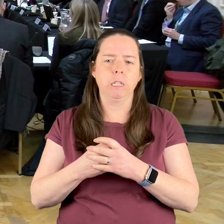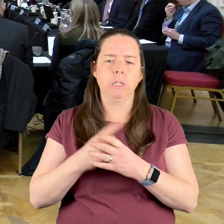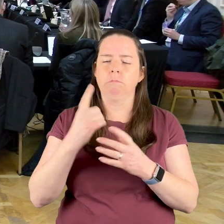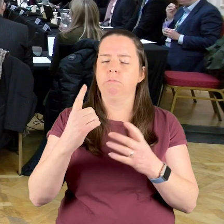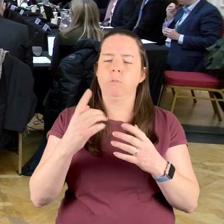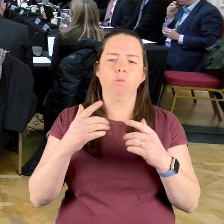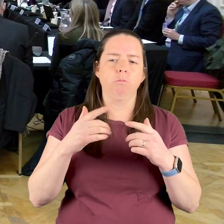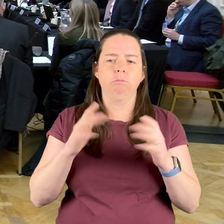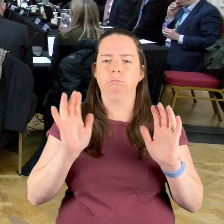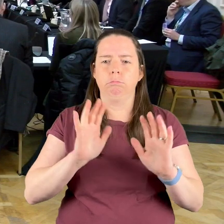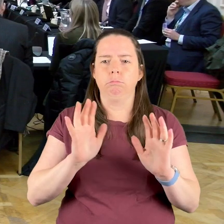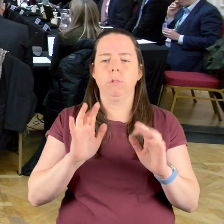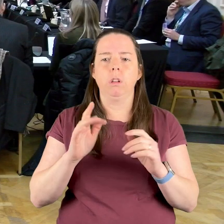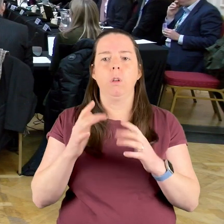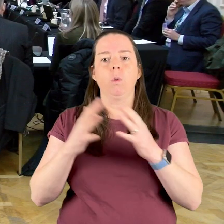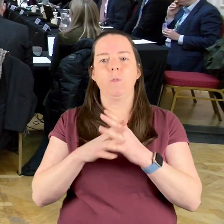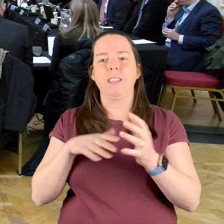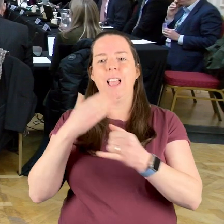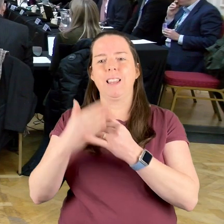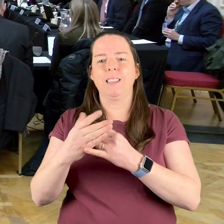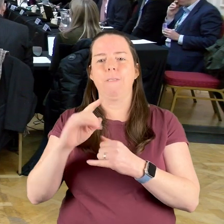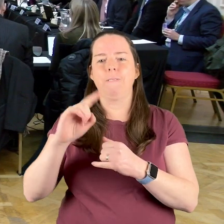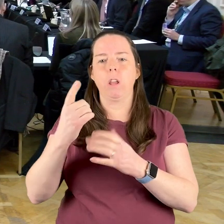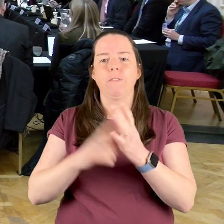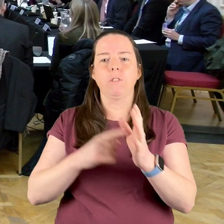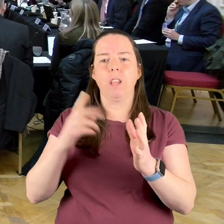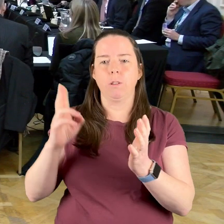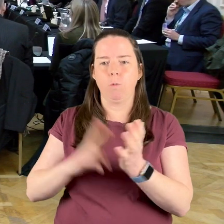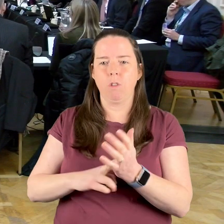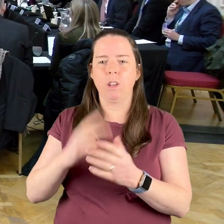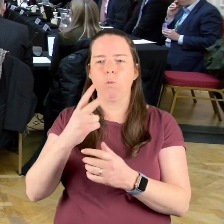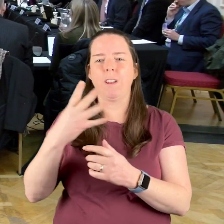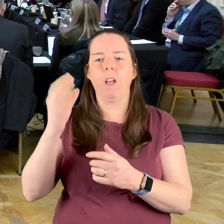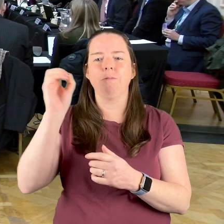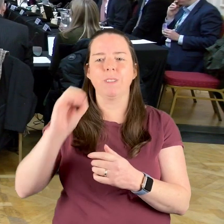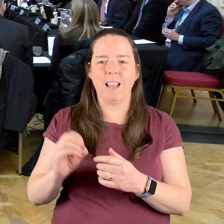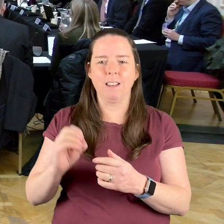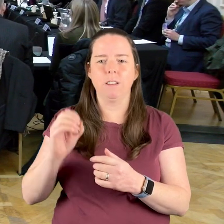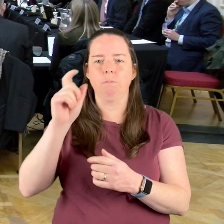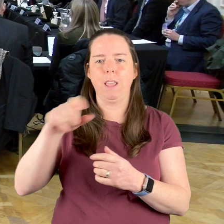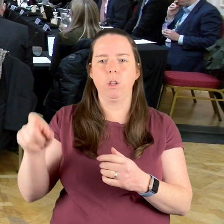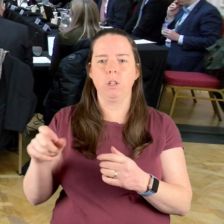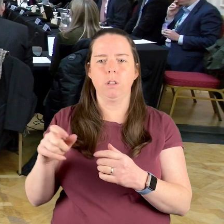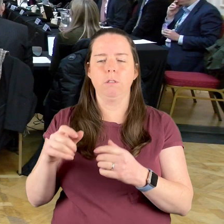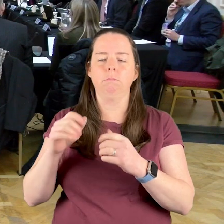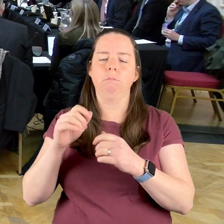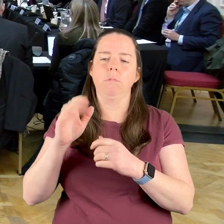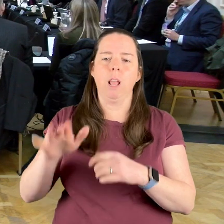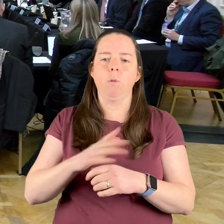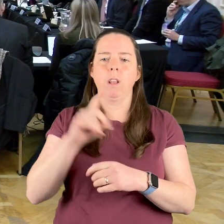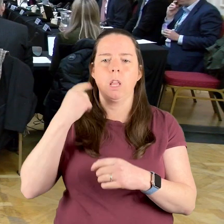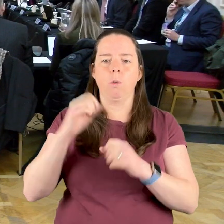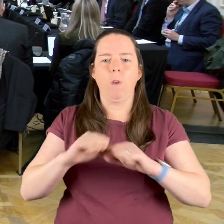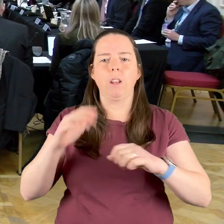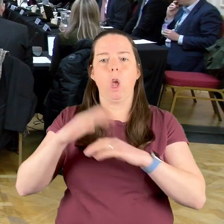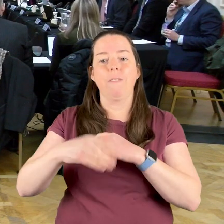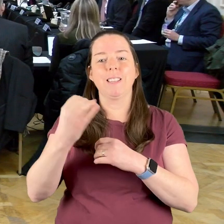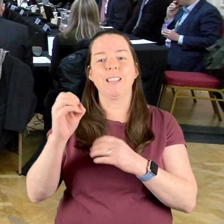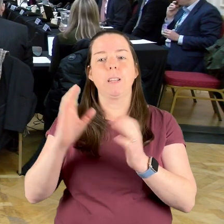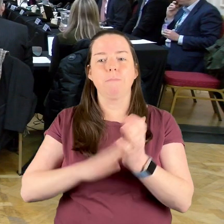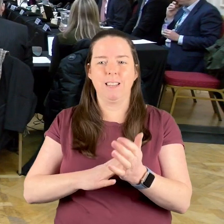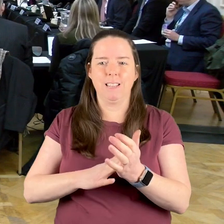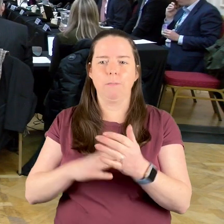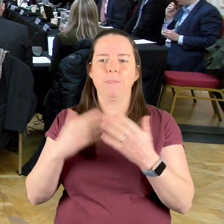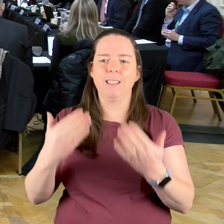week ending the 1st of January, 25% of patients in South West London were waiting over 60 minutes. That's now 10% of patients, so